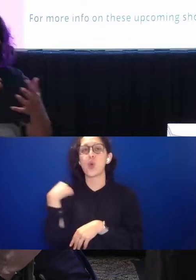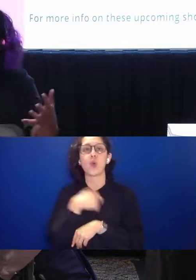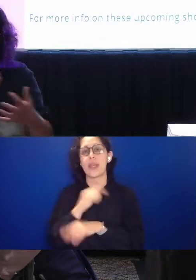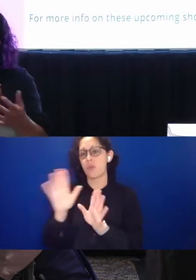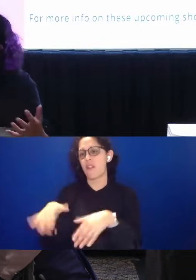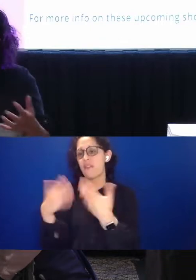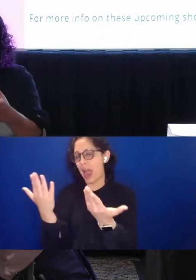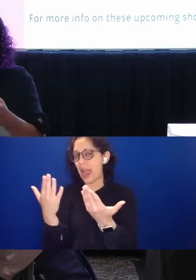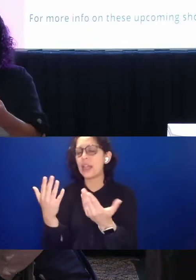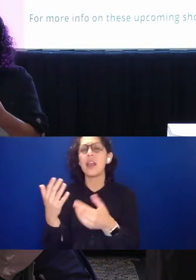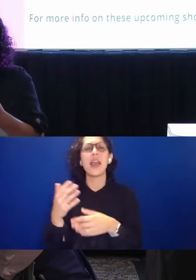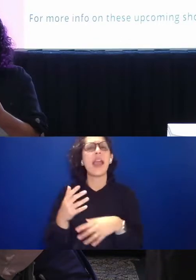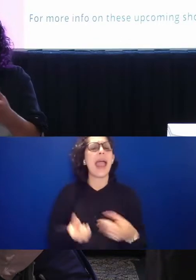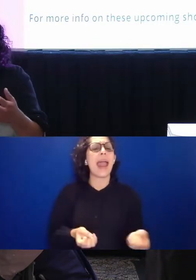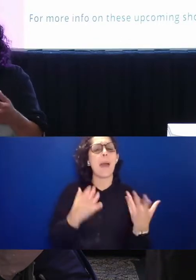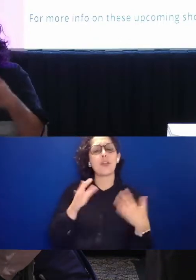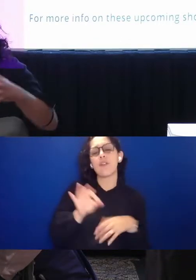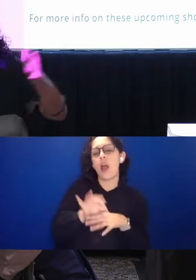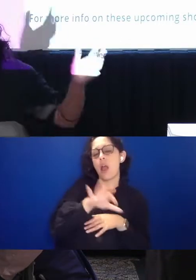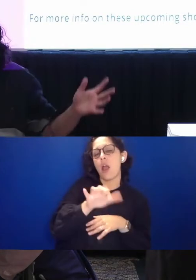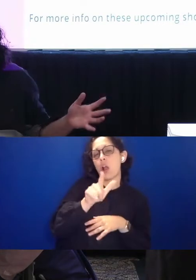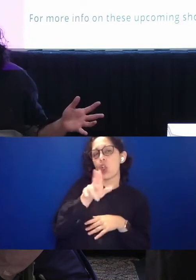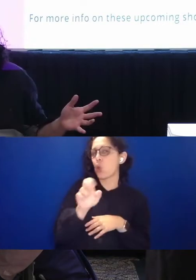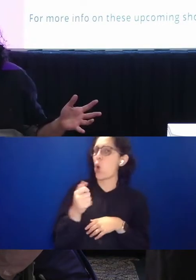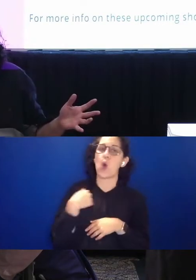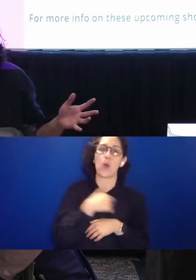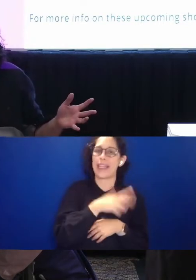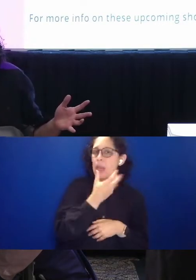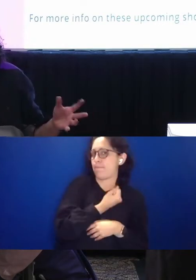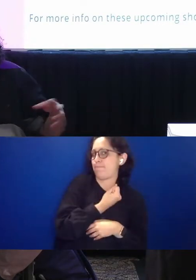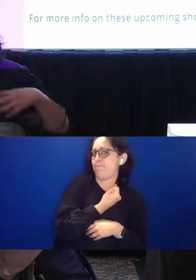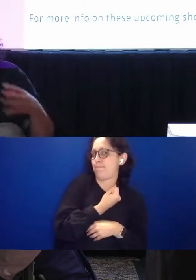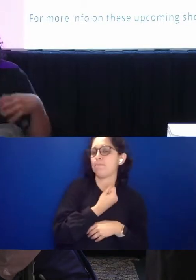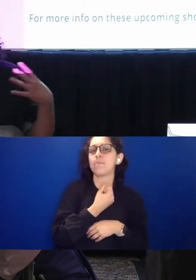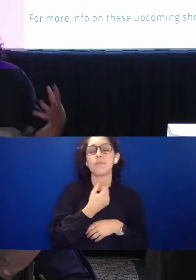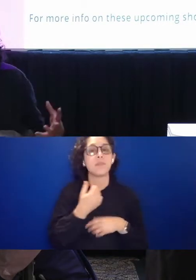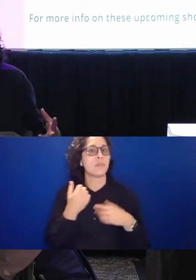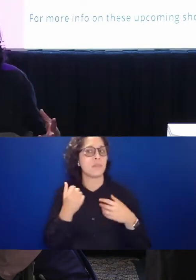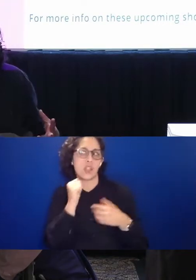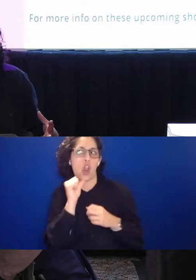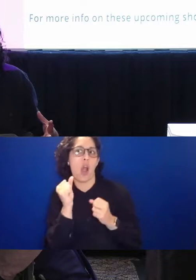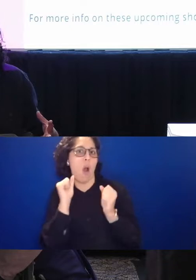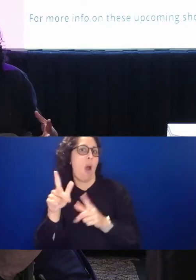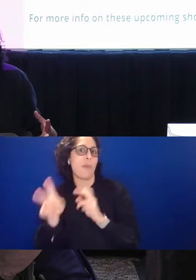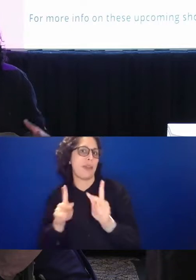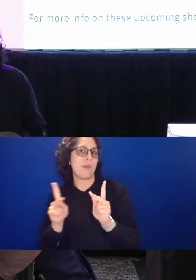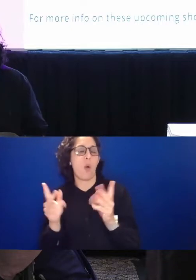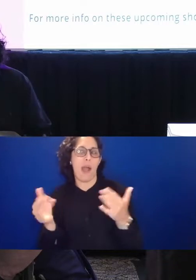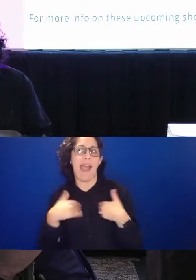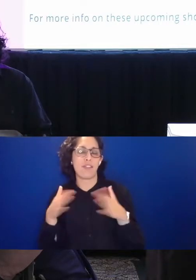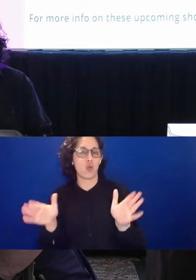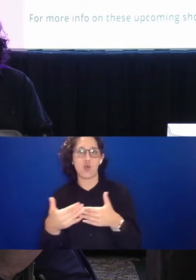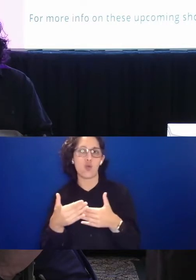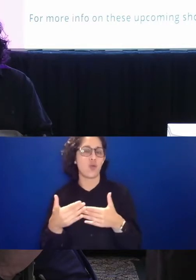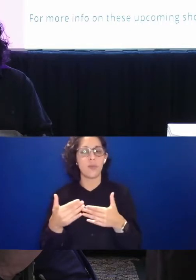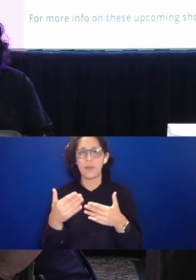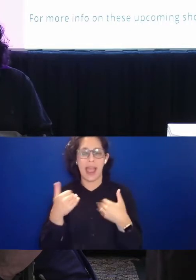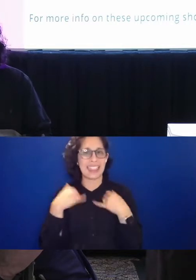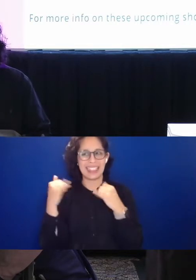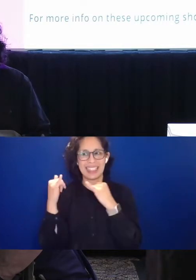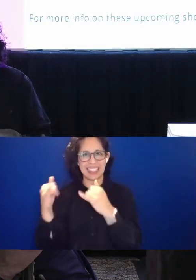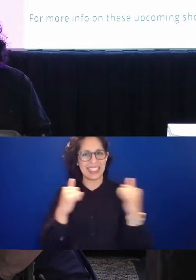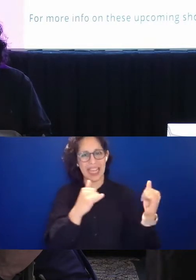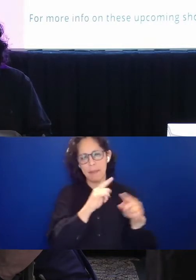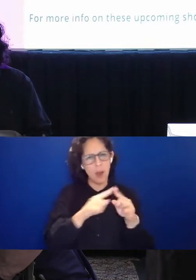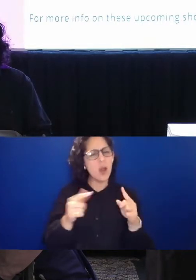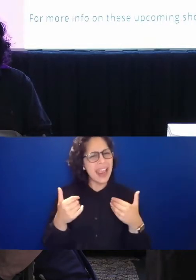you know, pushing against? And not everyone in the room will know those signifiers, but it gives us a language to speak from. And I